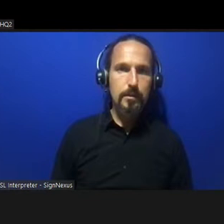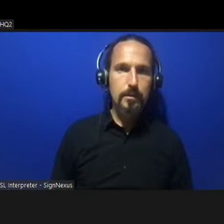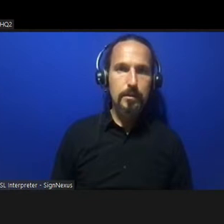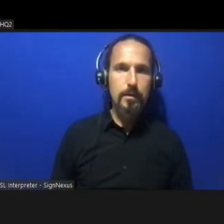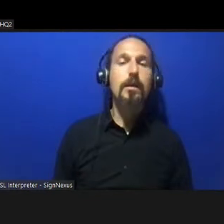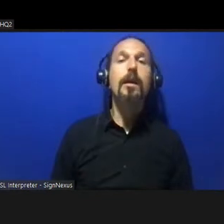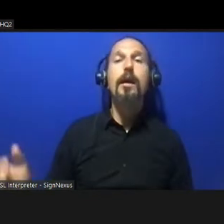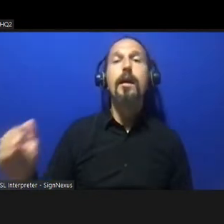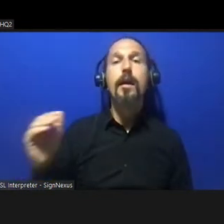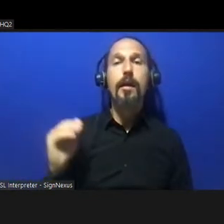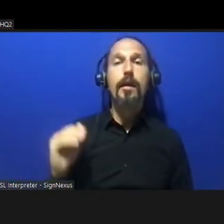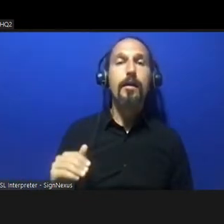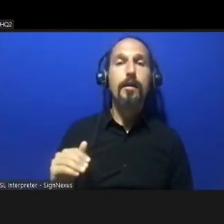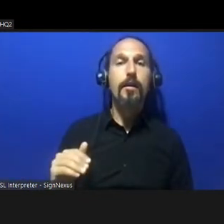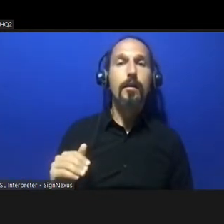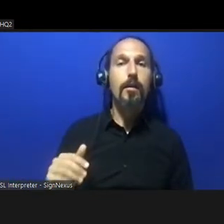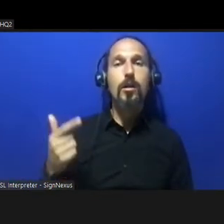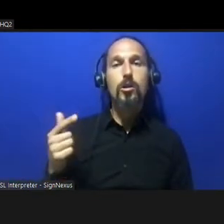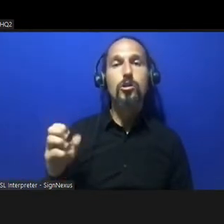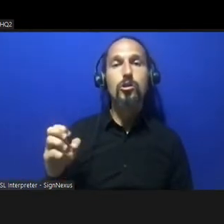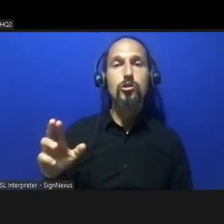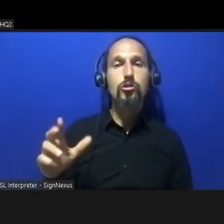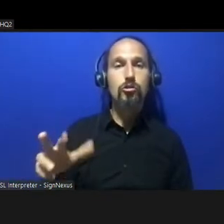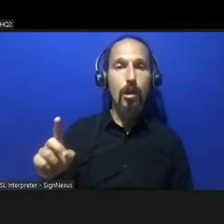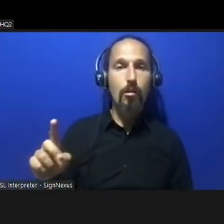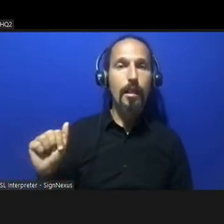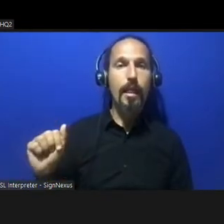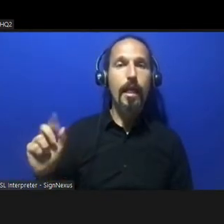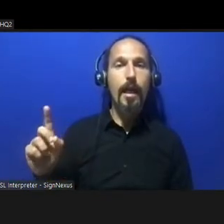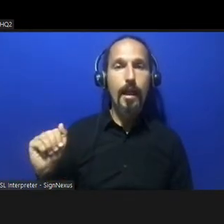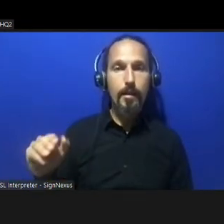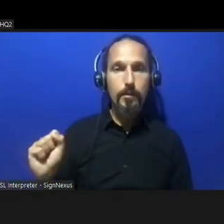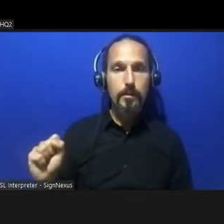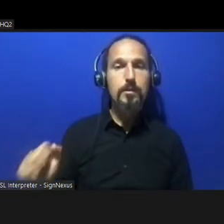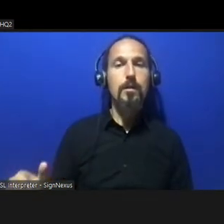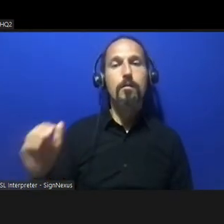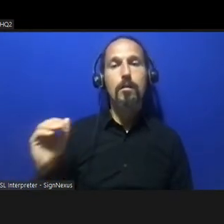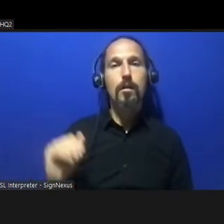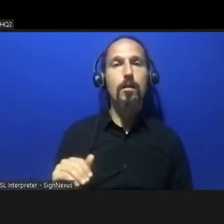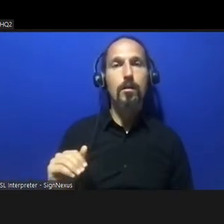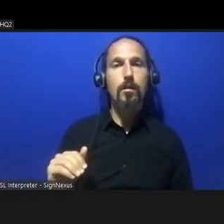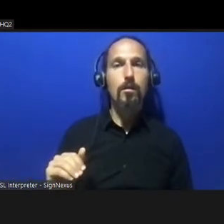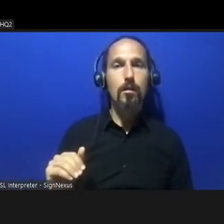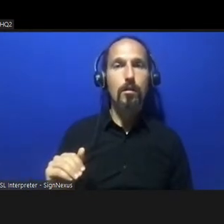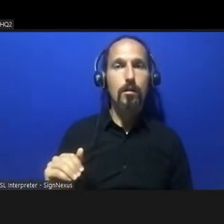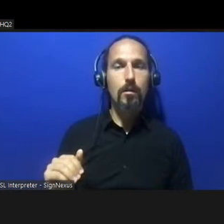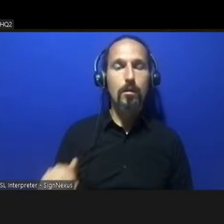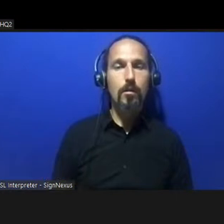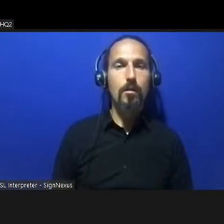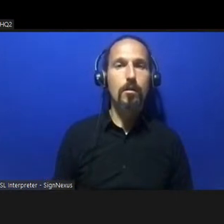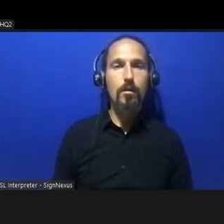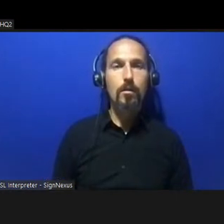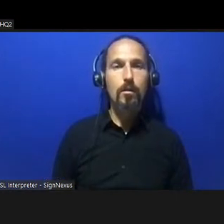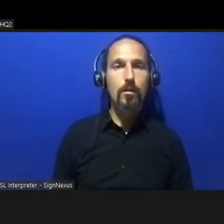our next speaker is gerald adams followed by christoph lewinskowis